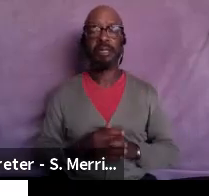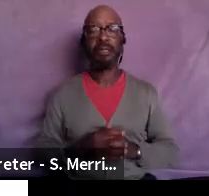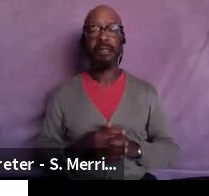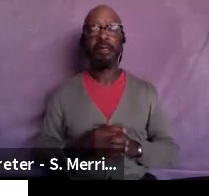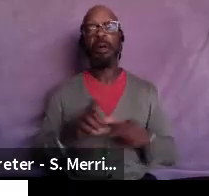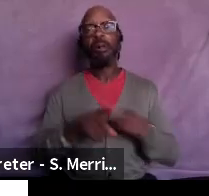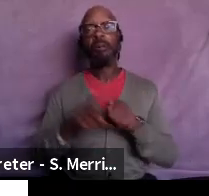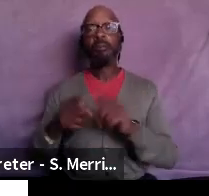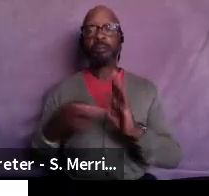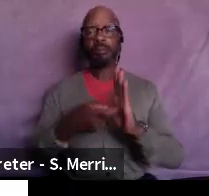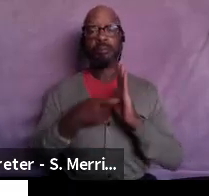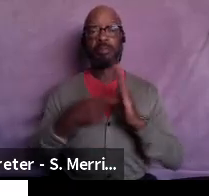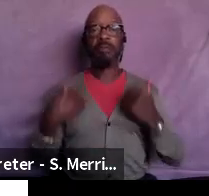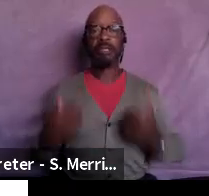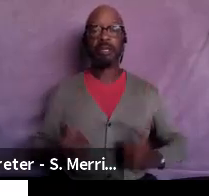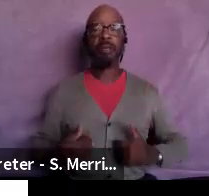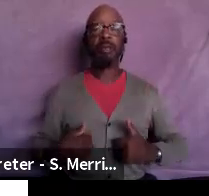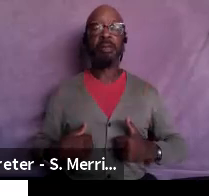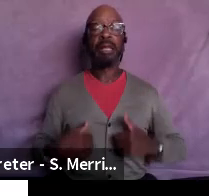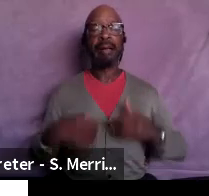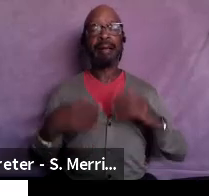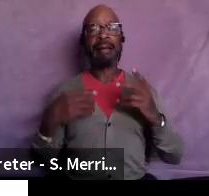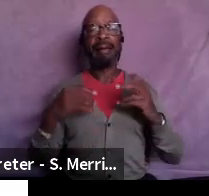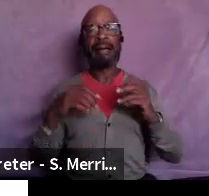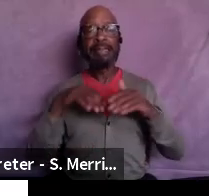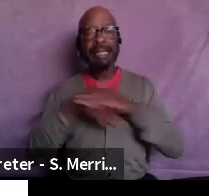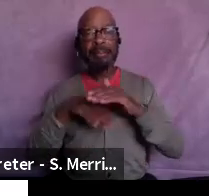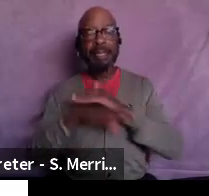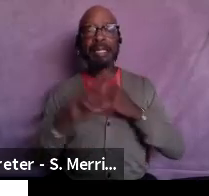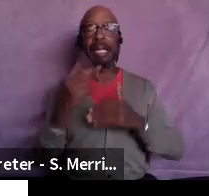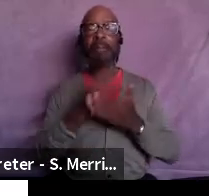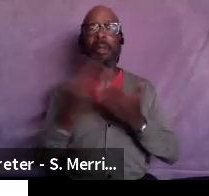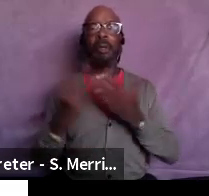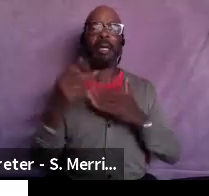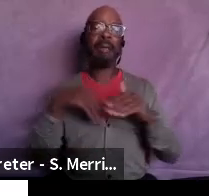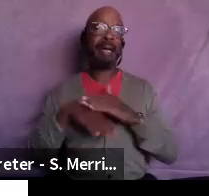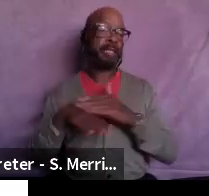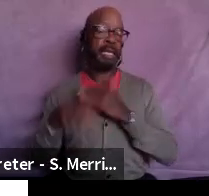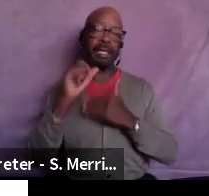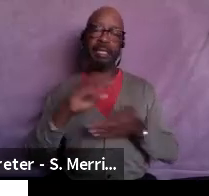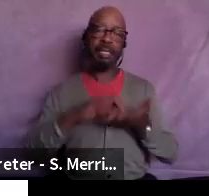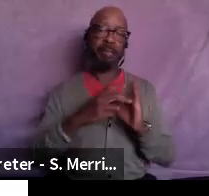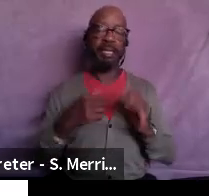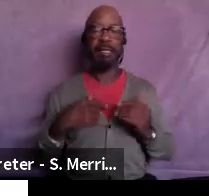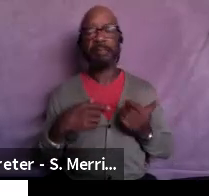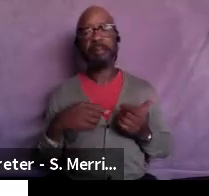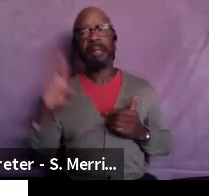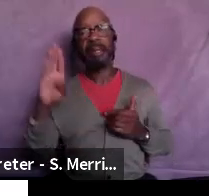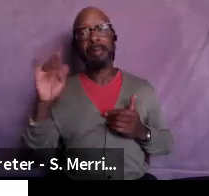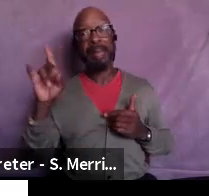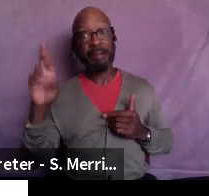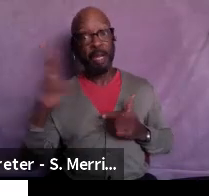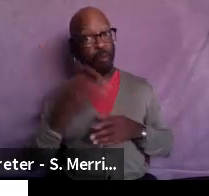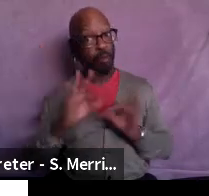requires physical accessibility and program access. This does not necessarily mean barrier-free access, and